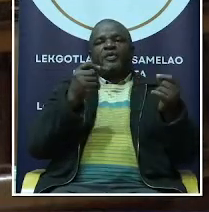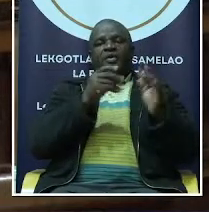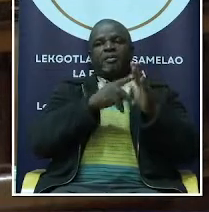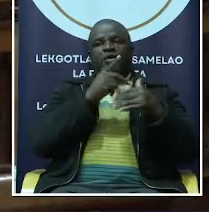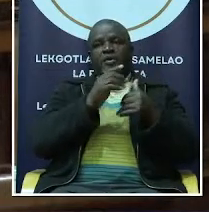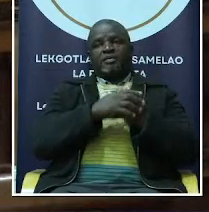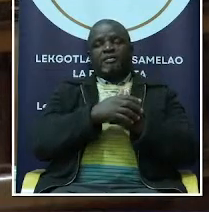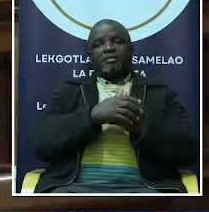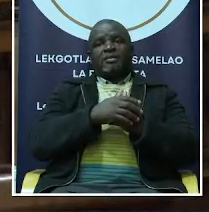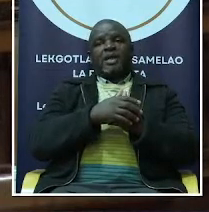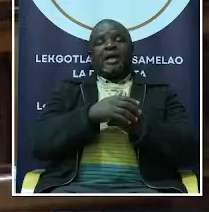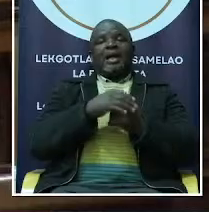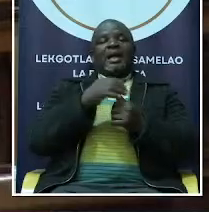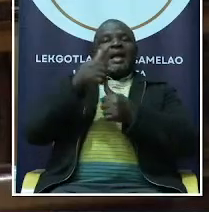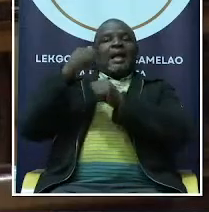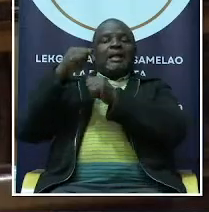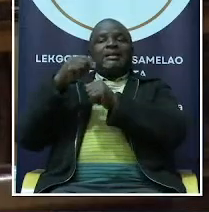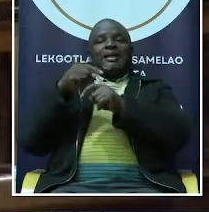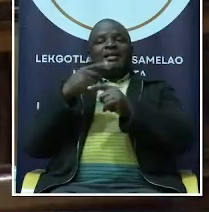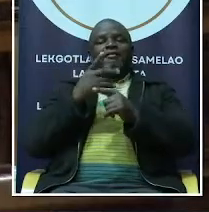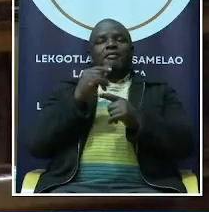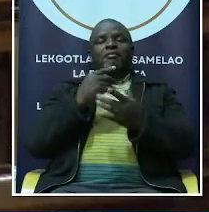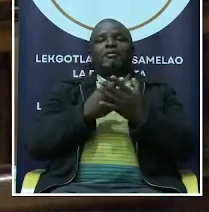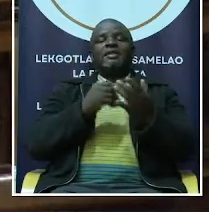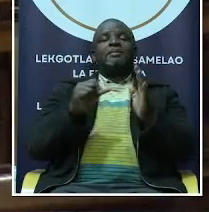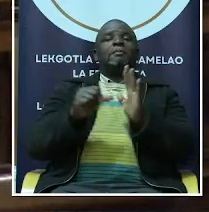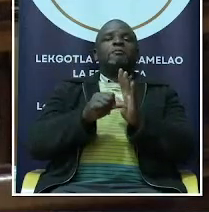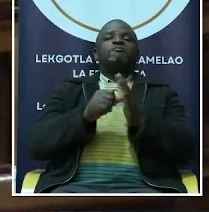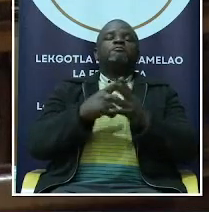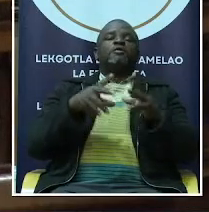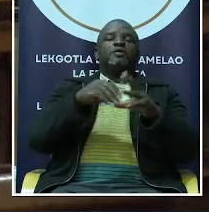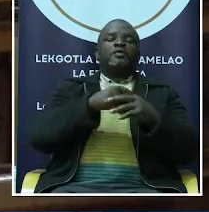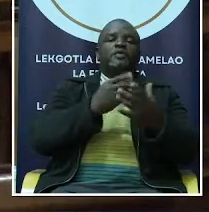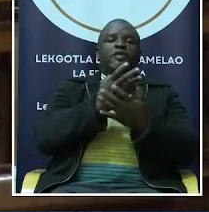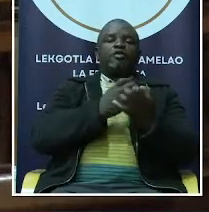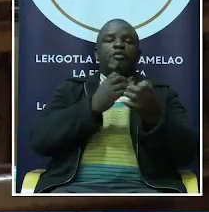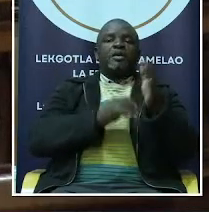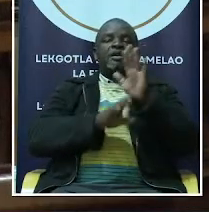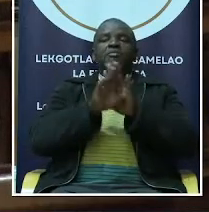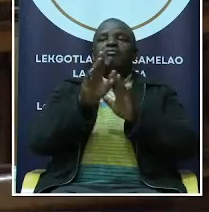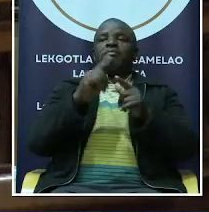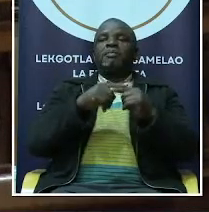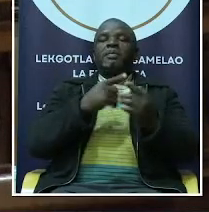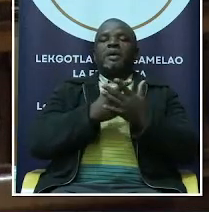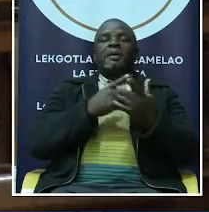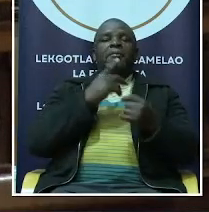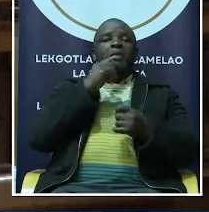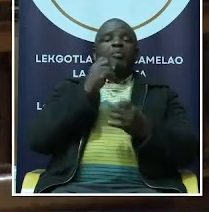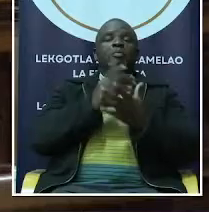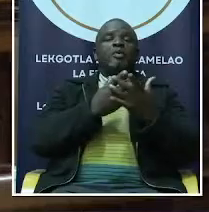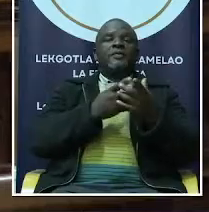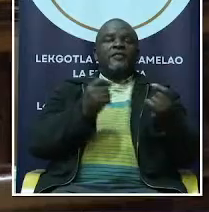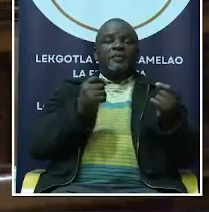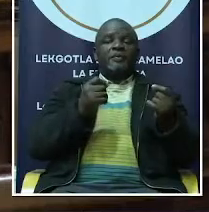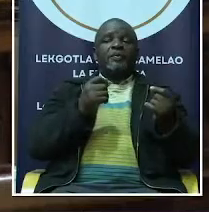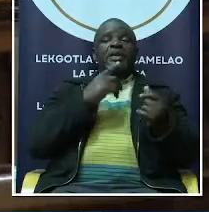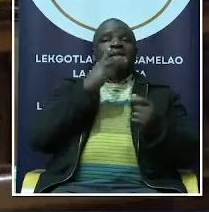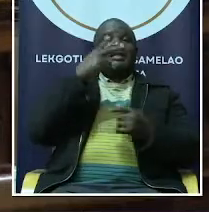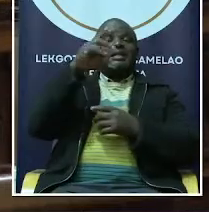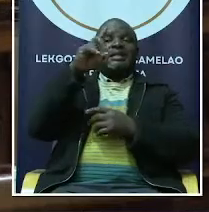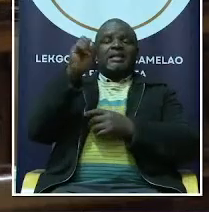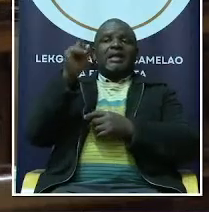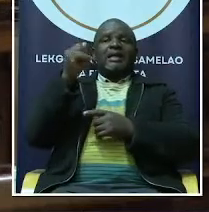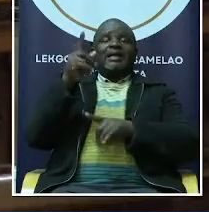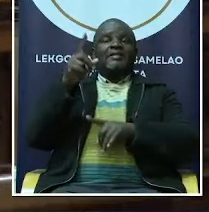Our heritage should be a catalyst for inclusion, economic development, and unfinished promise. And this year doesn't